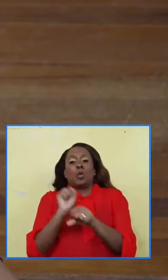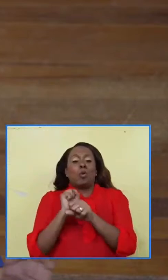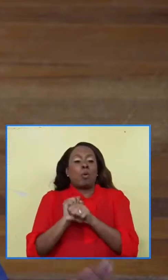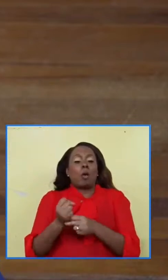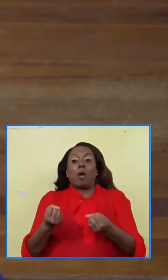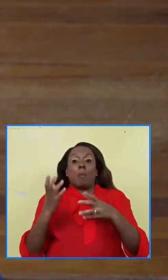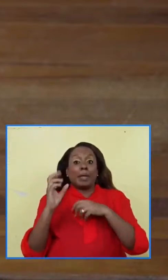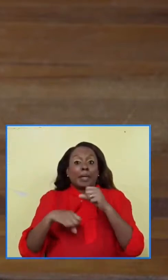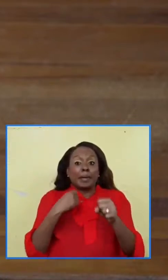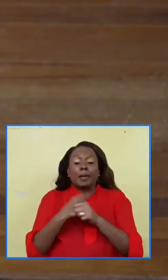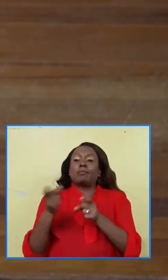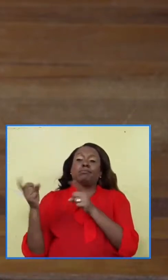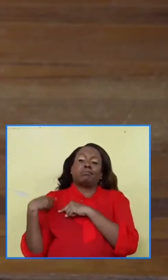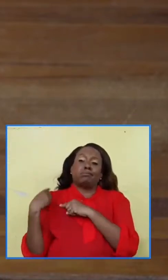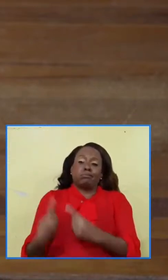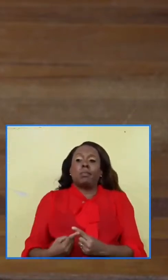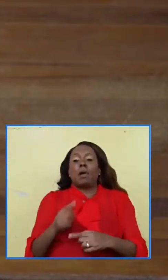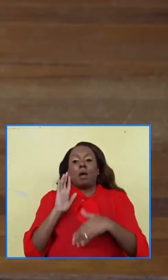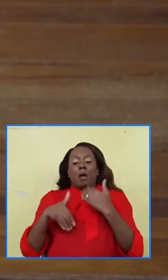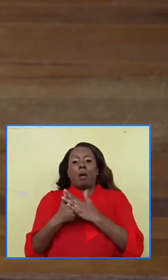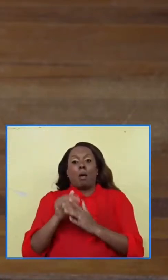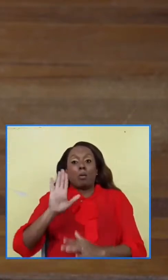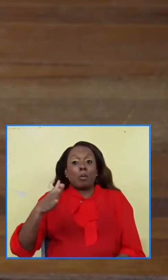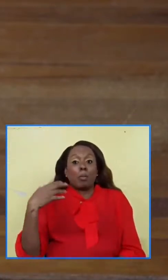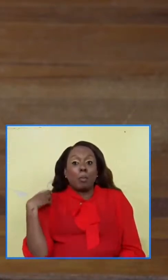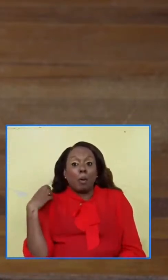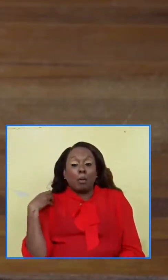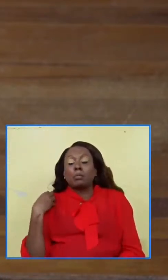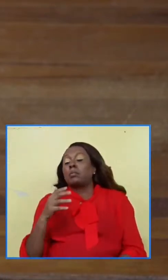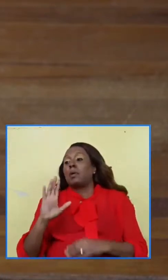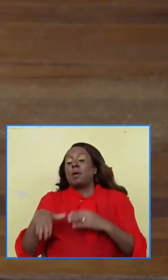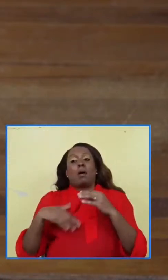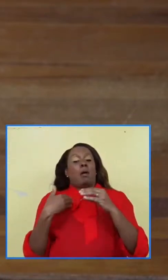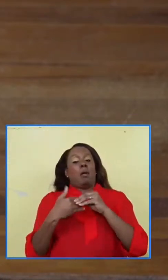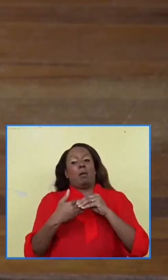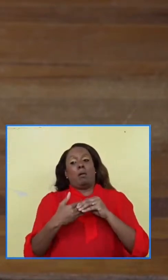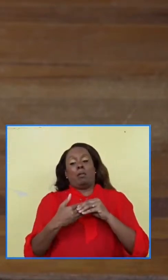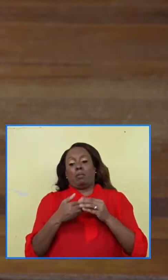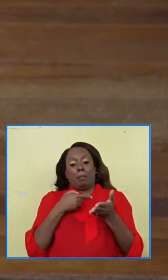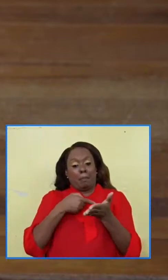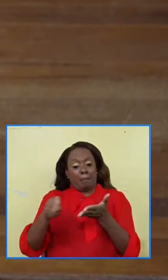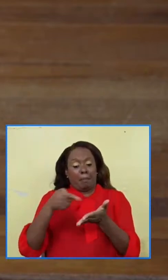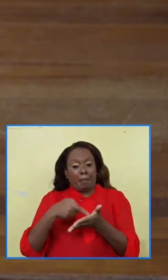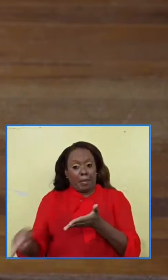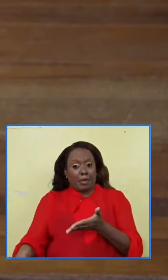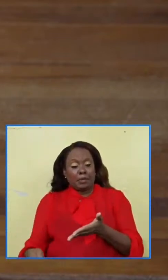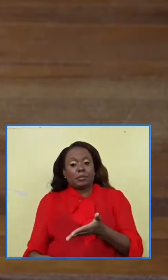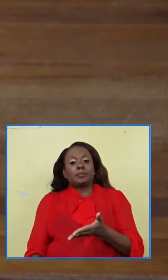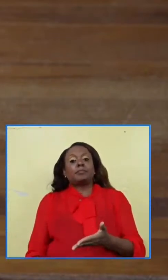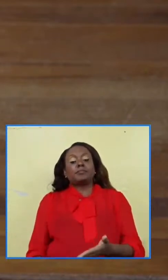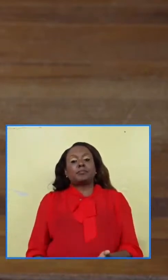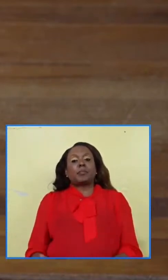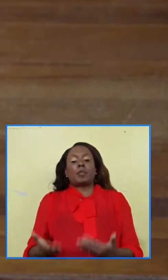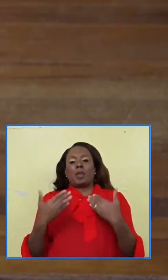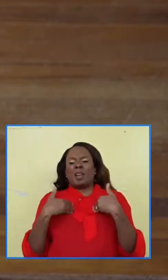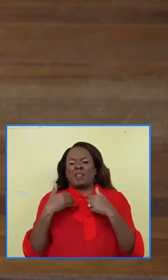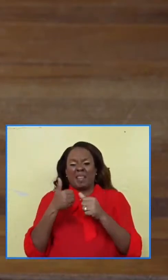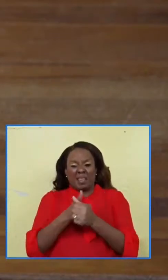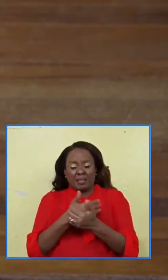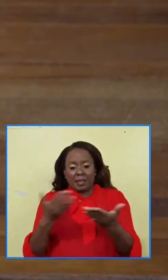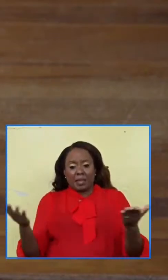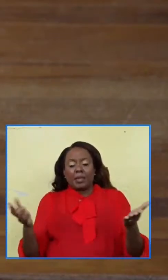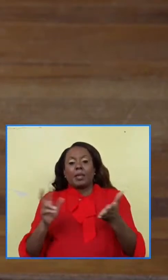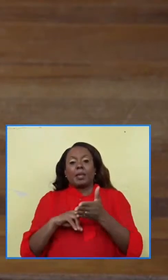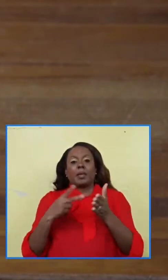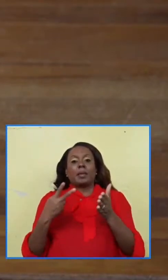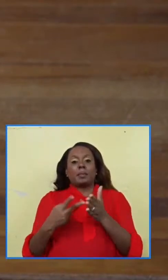worked, for all of the employers, and you are able to check that. So what we have done is to put employees